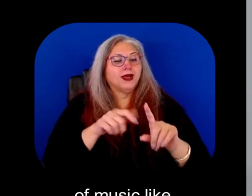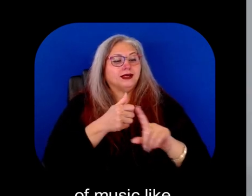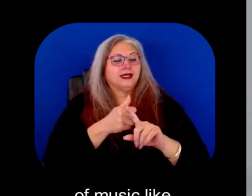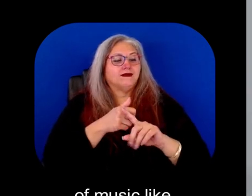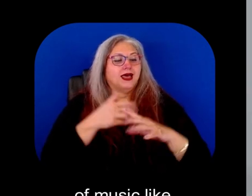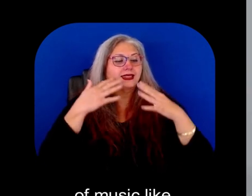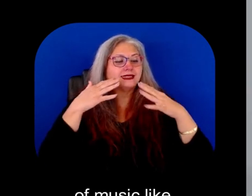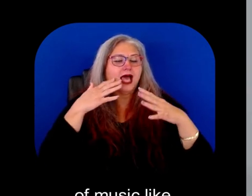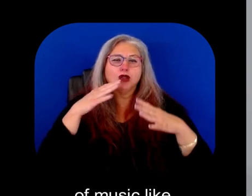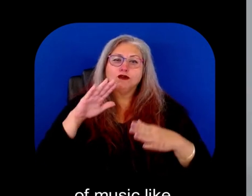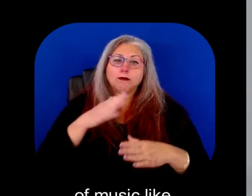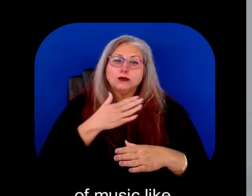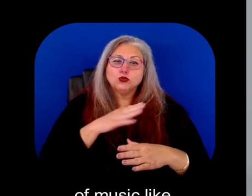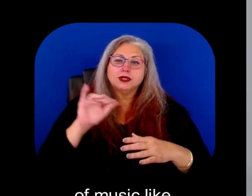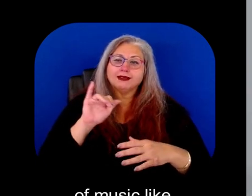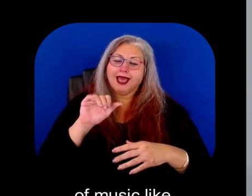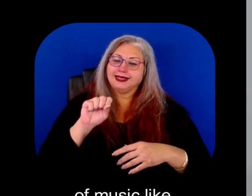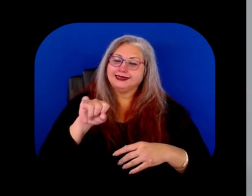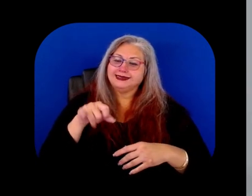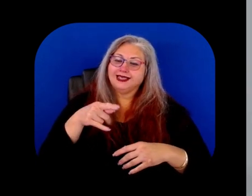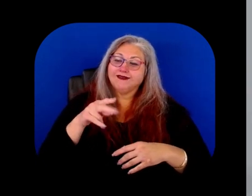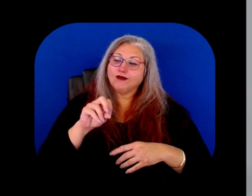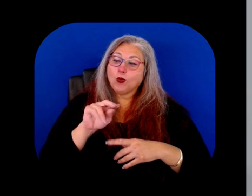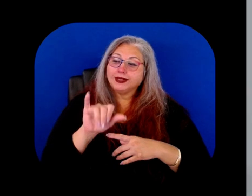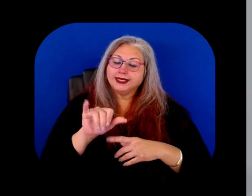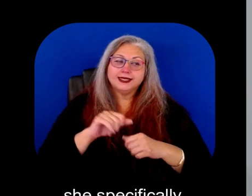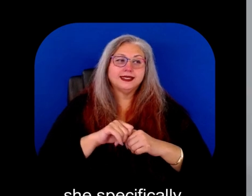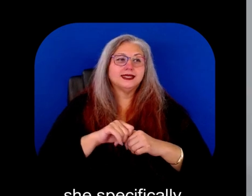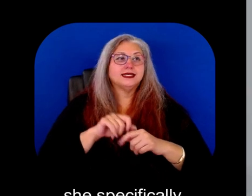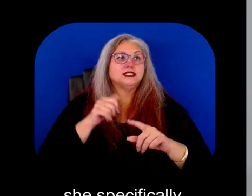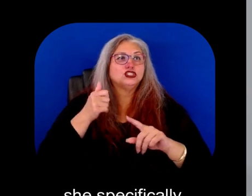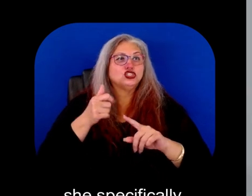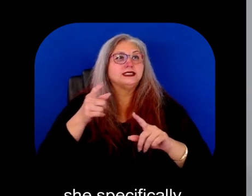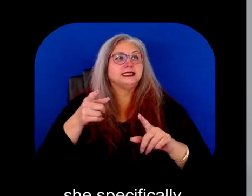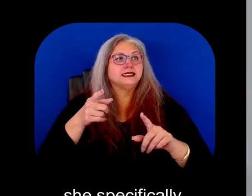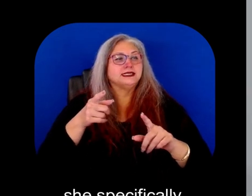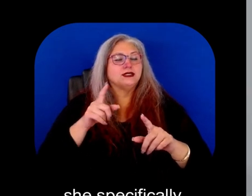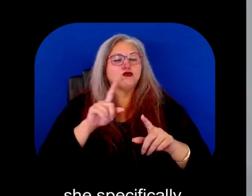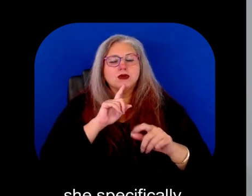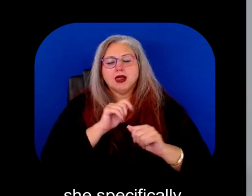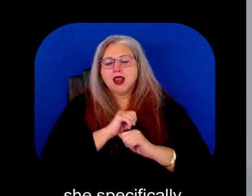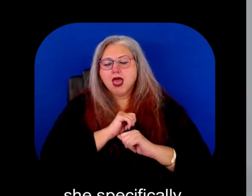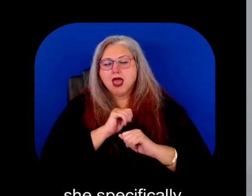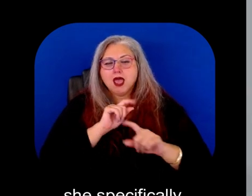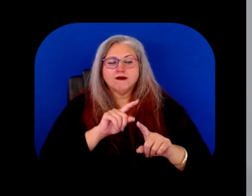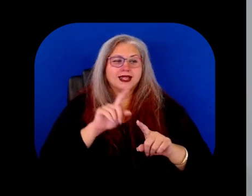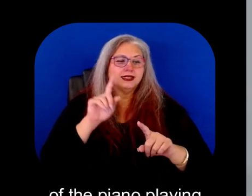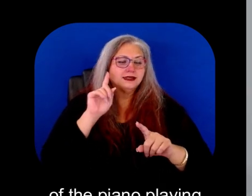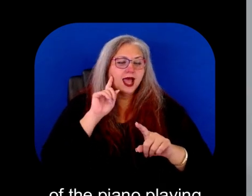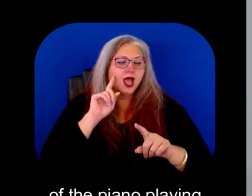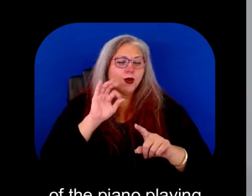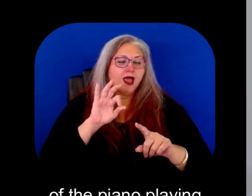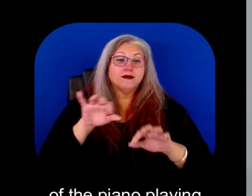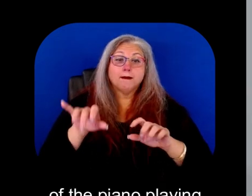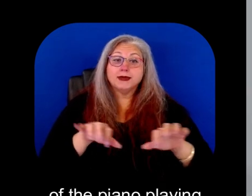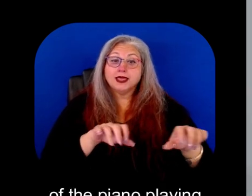of music, like a symphony. She specifically loves the sound of